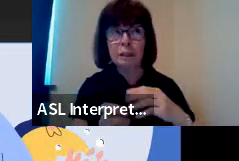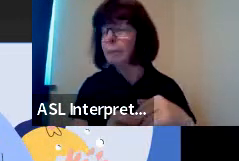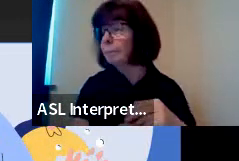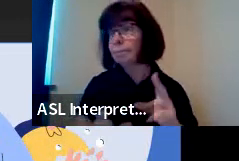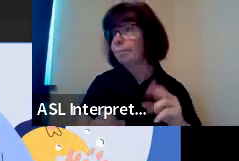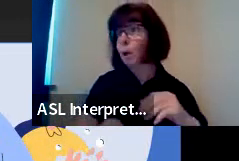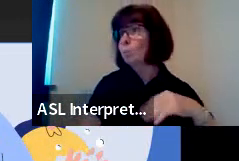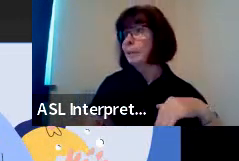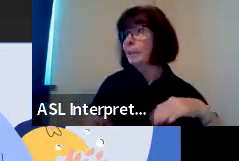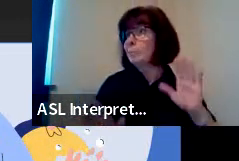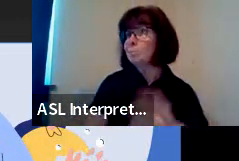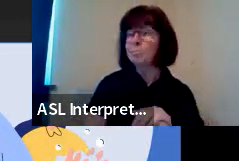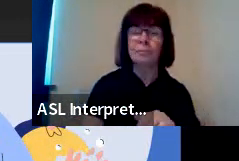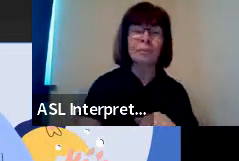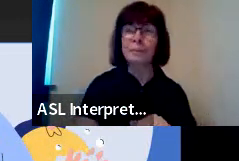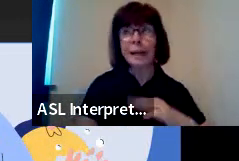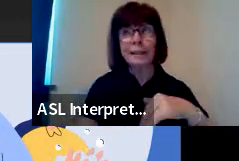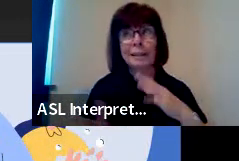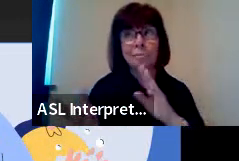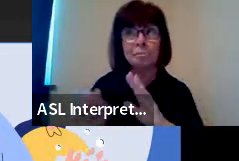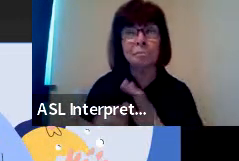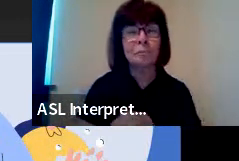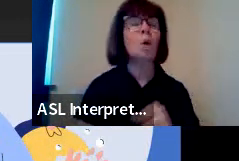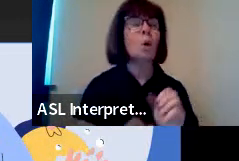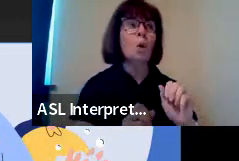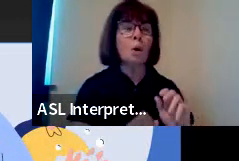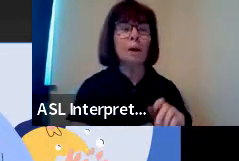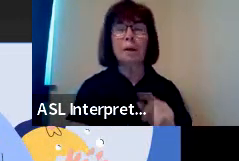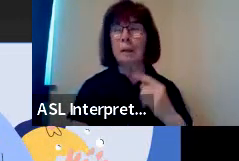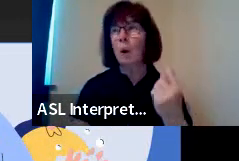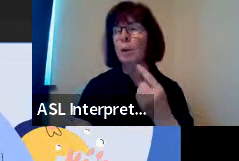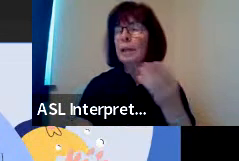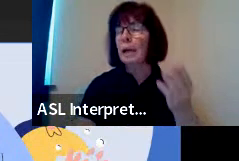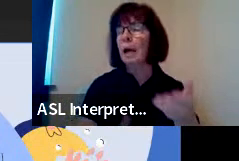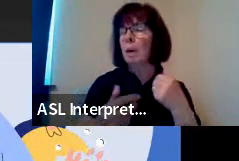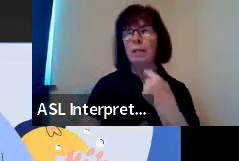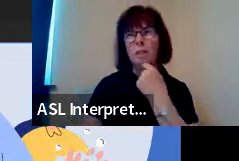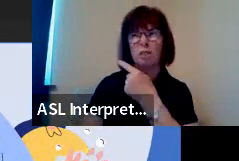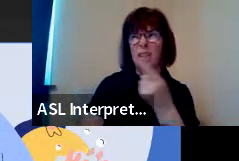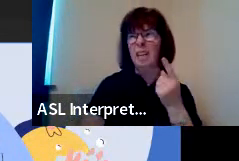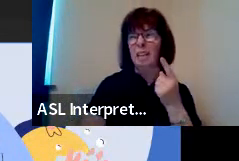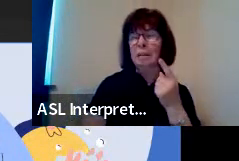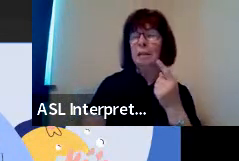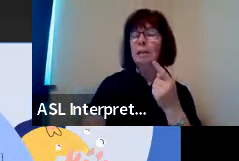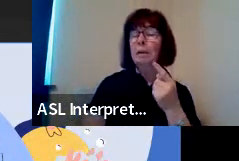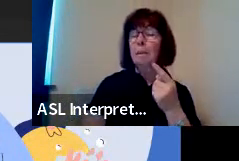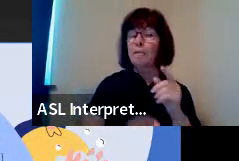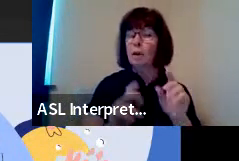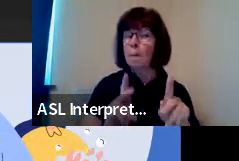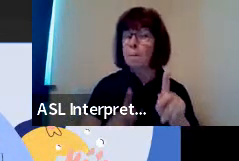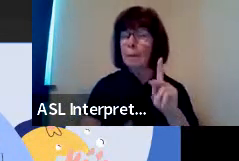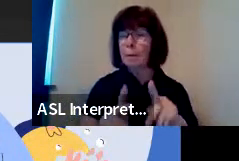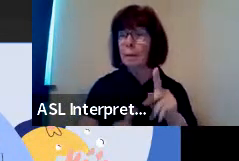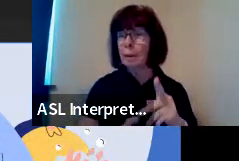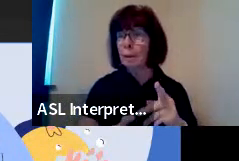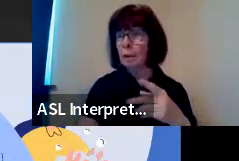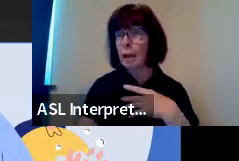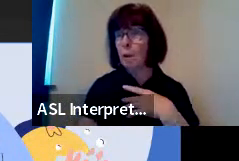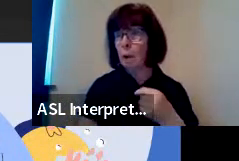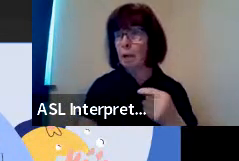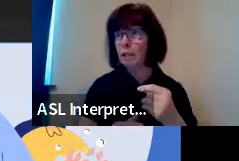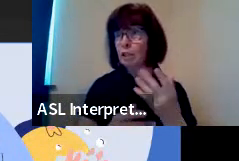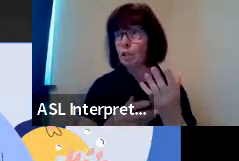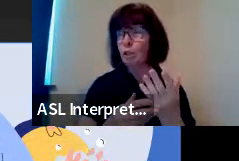Nope, I have not switched yet. The only thing I was going to share was for folks who would like to participate